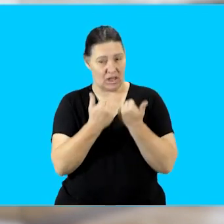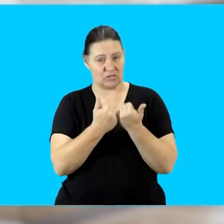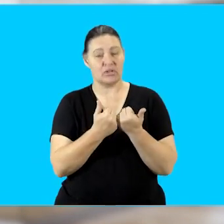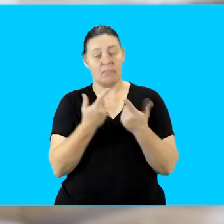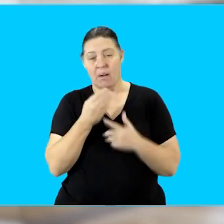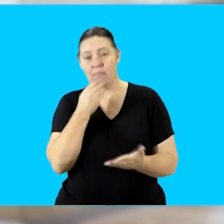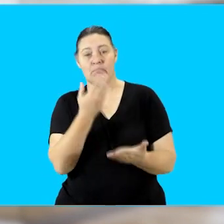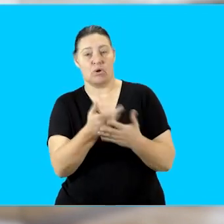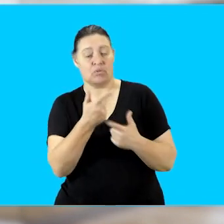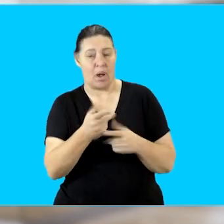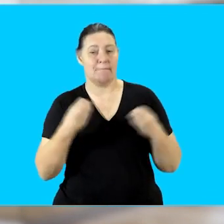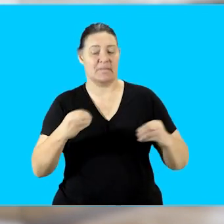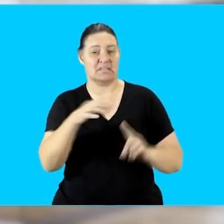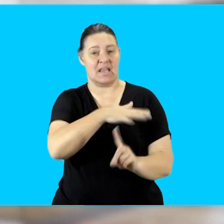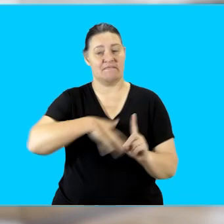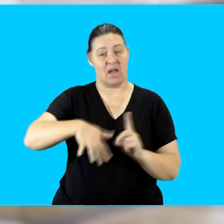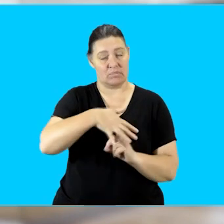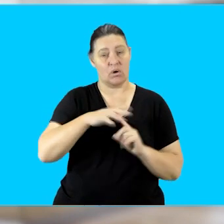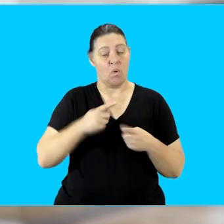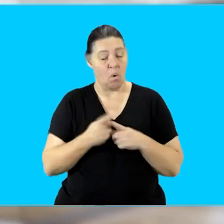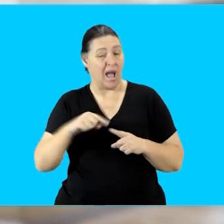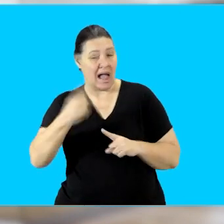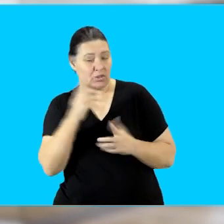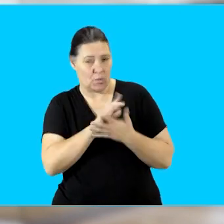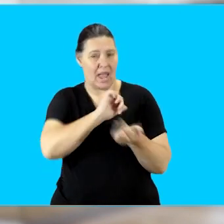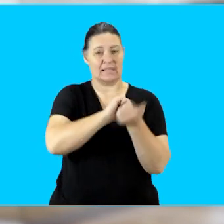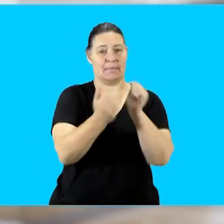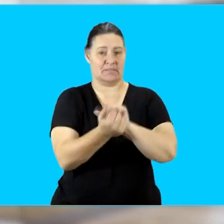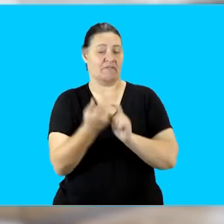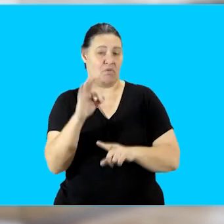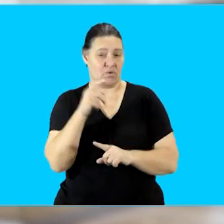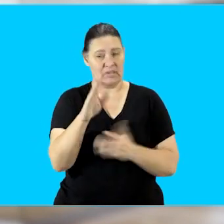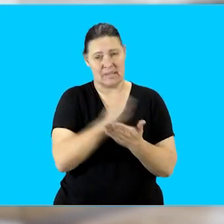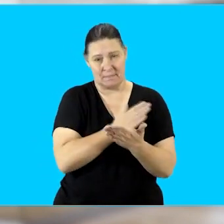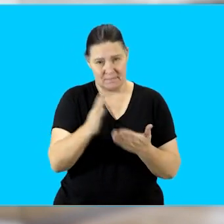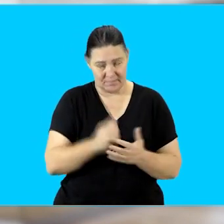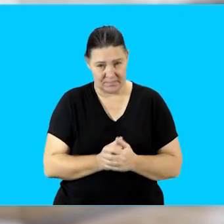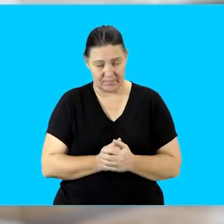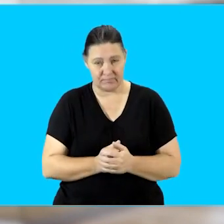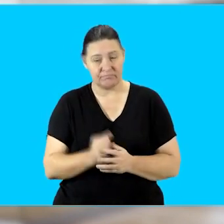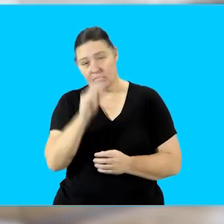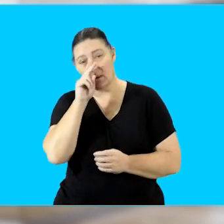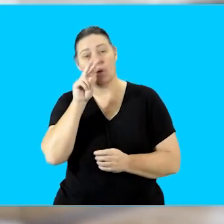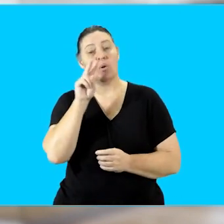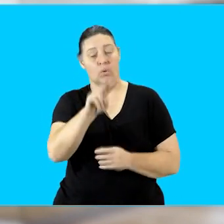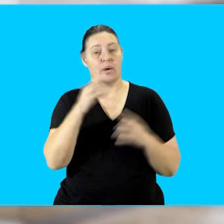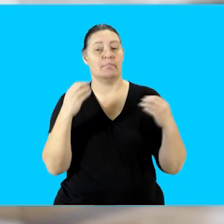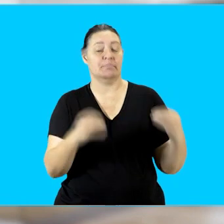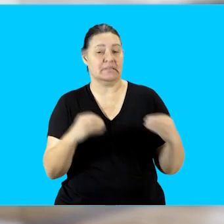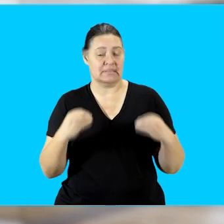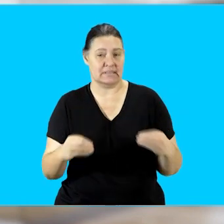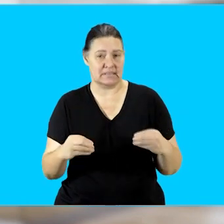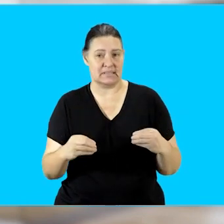these challenges that are posed by the business environments, or else we adapt to some of them. Now, let's look at